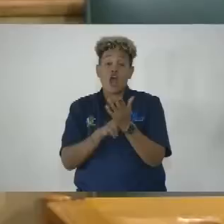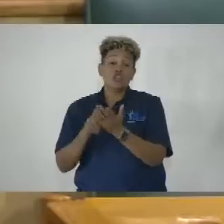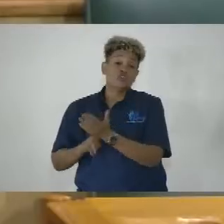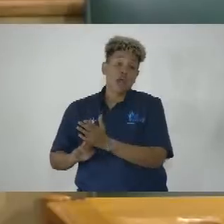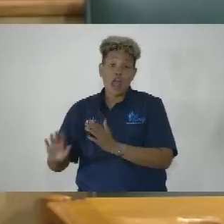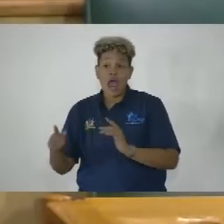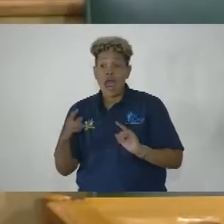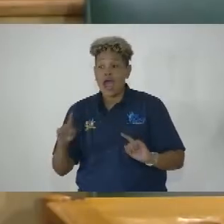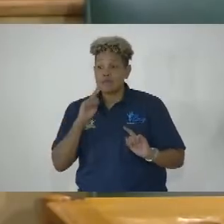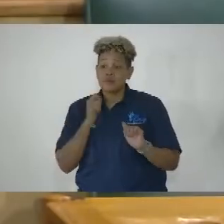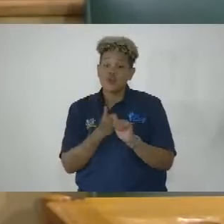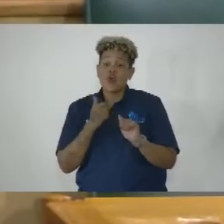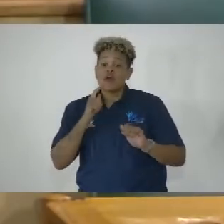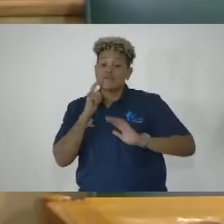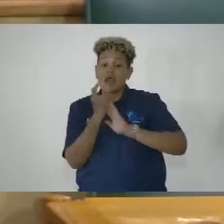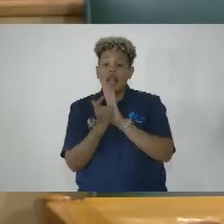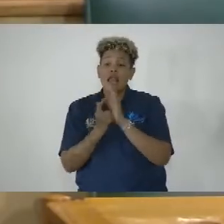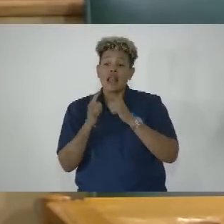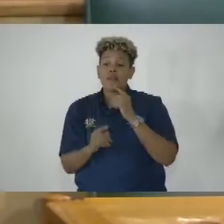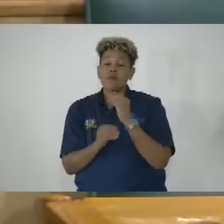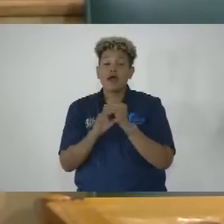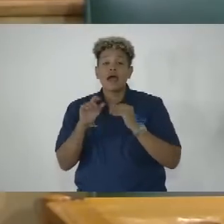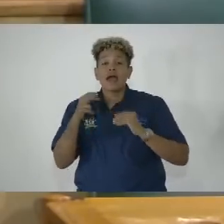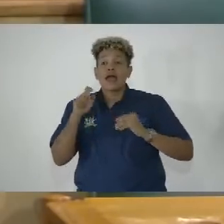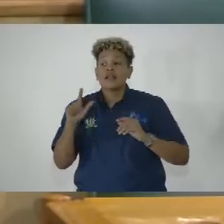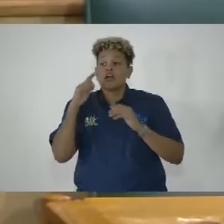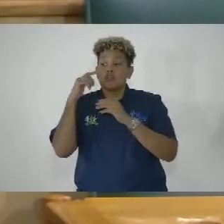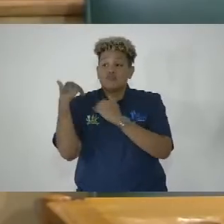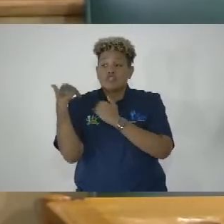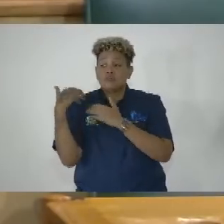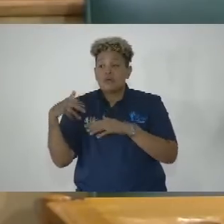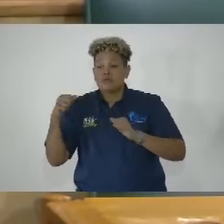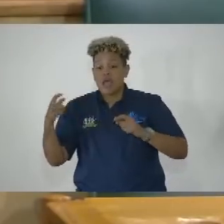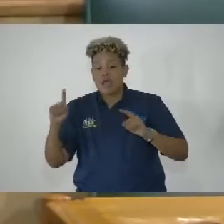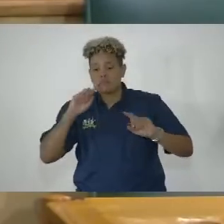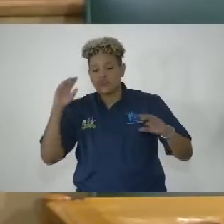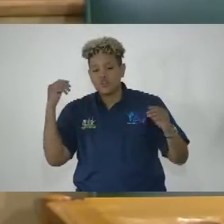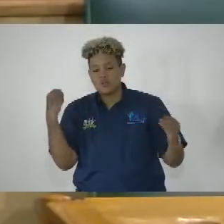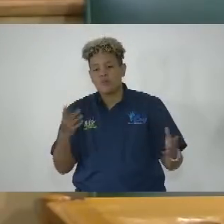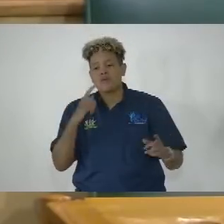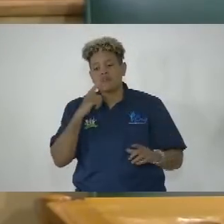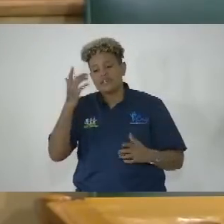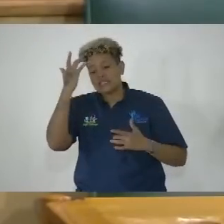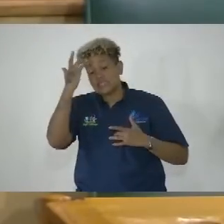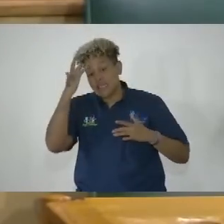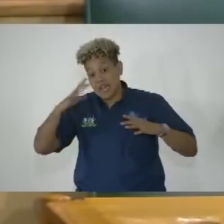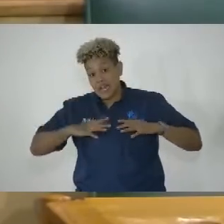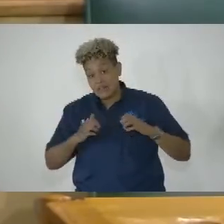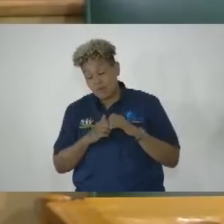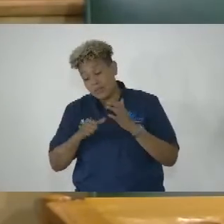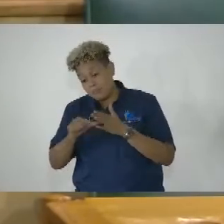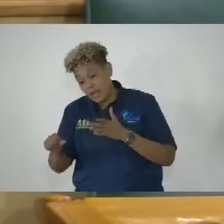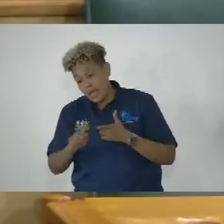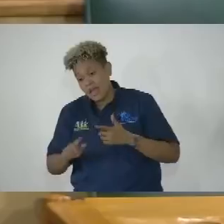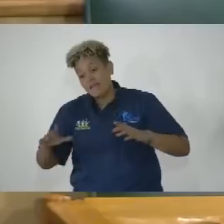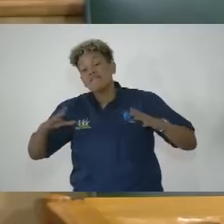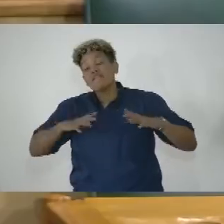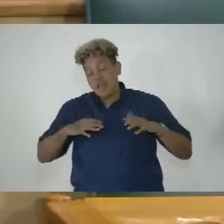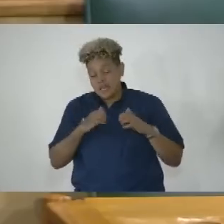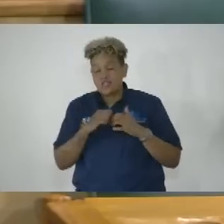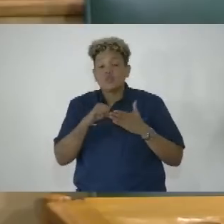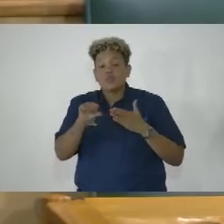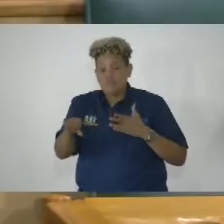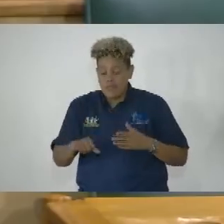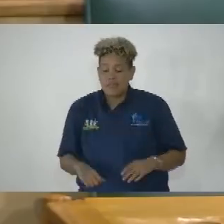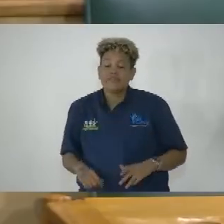to avoid the legal and ethical obligation to provide sick leave with pay, vacation leave with